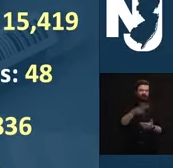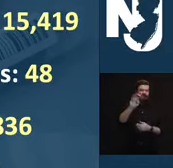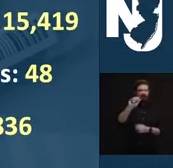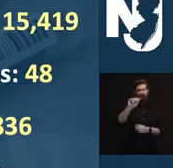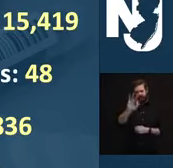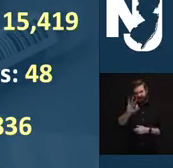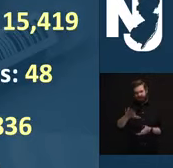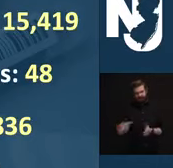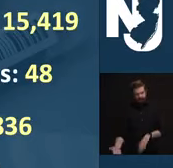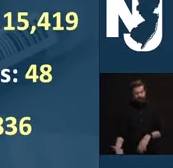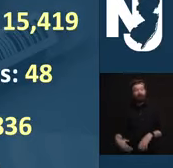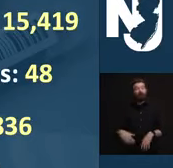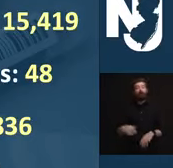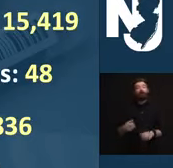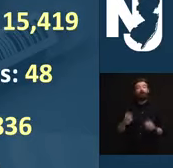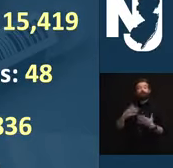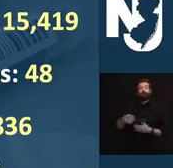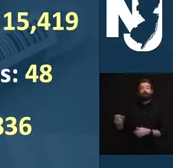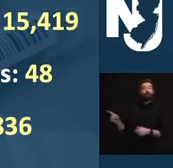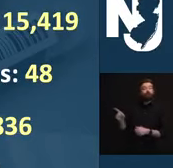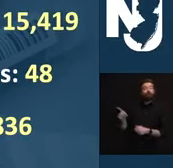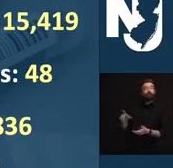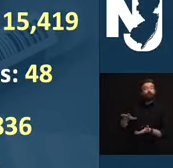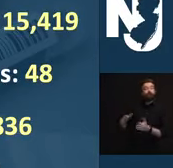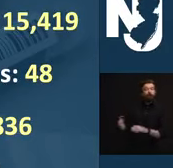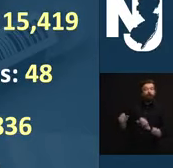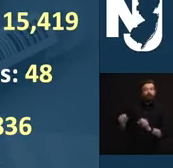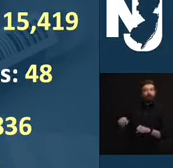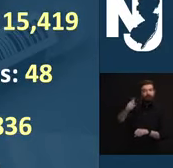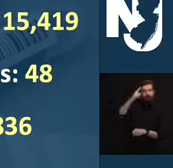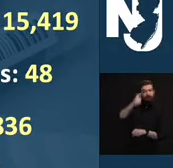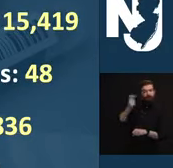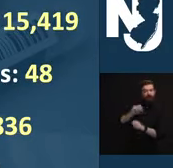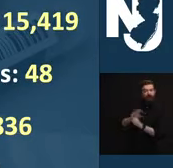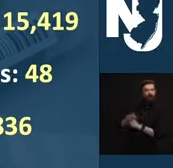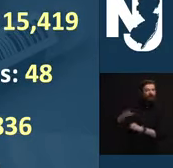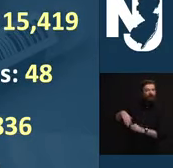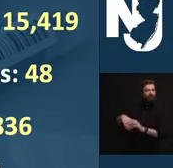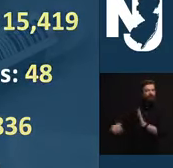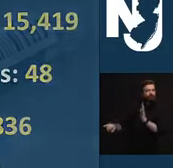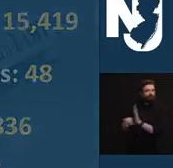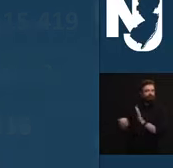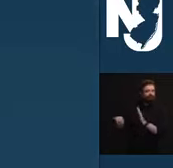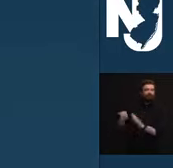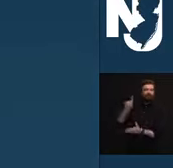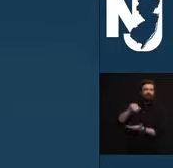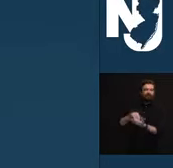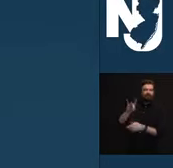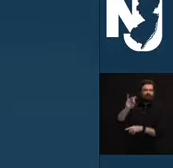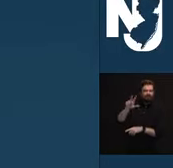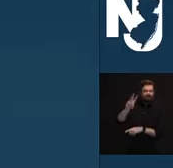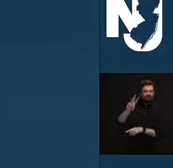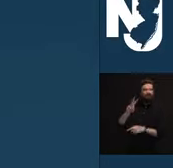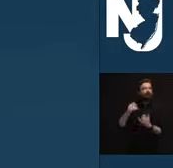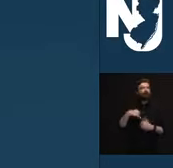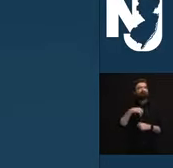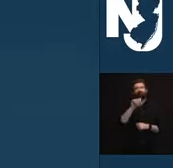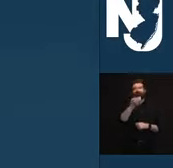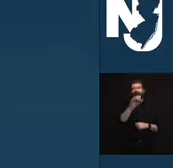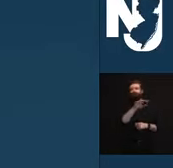as we do every day, let's remember a few of these blessed souls we have lost. I want to begin today with this